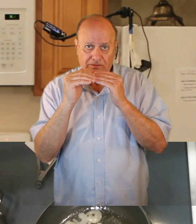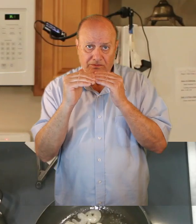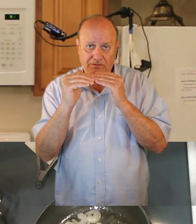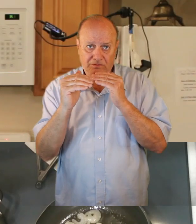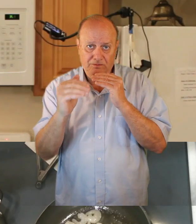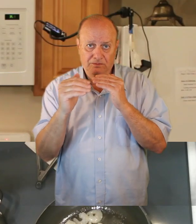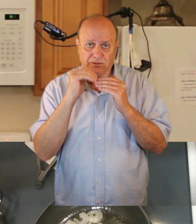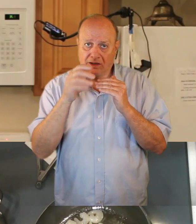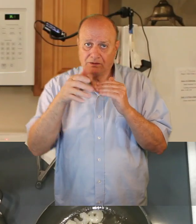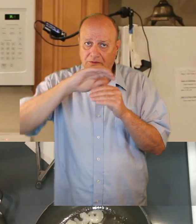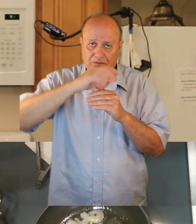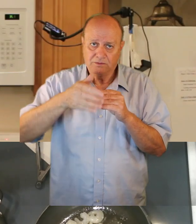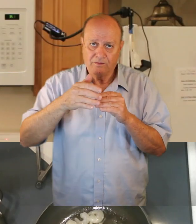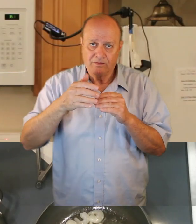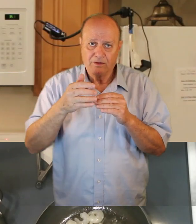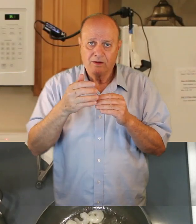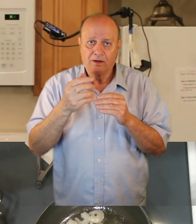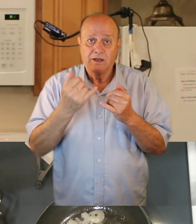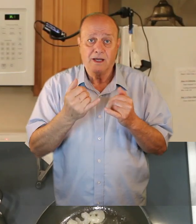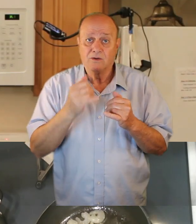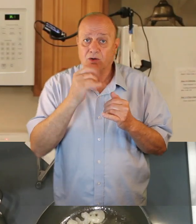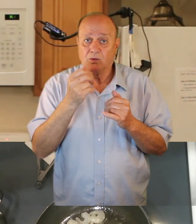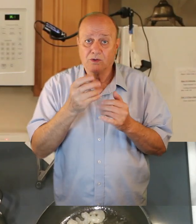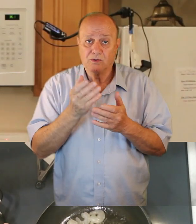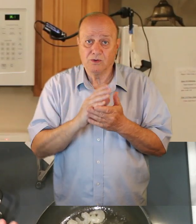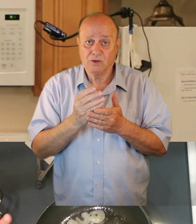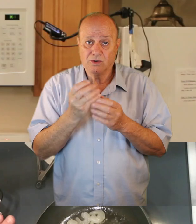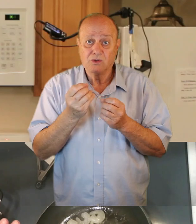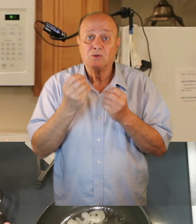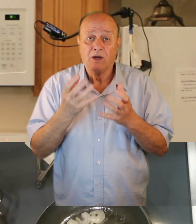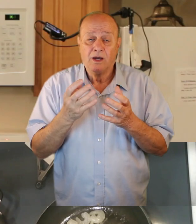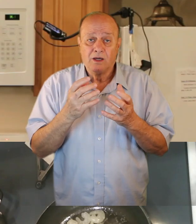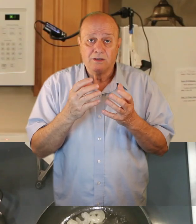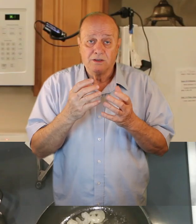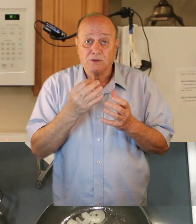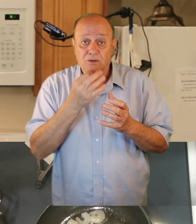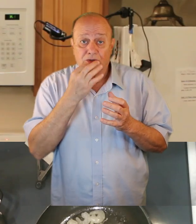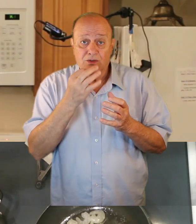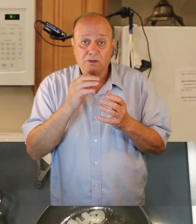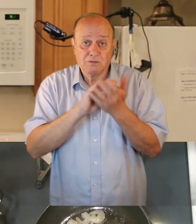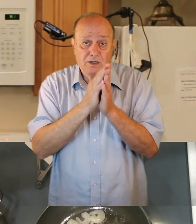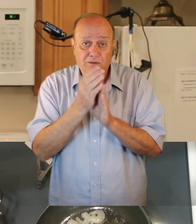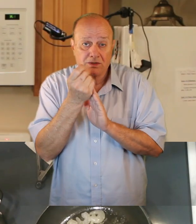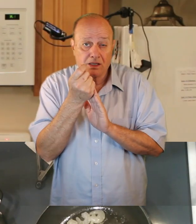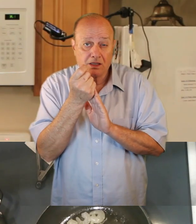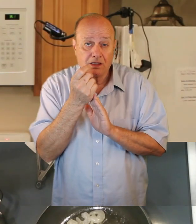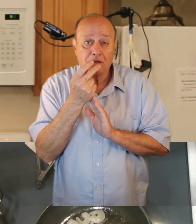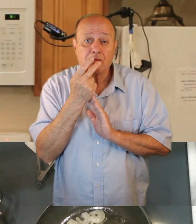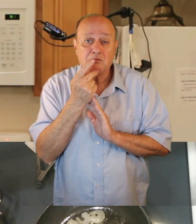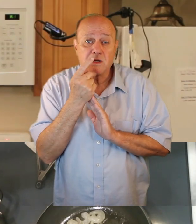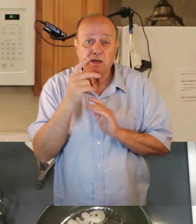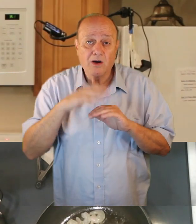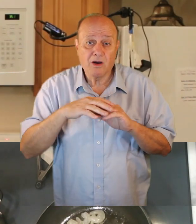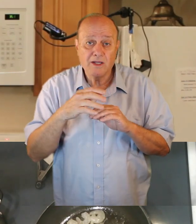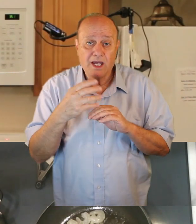Now, we certainly don't want to overdo the shrimp, so once it starts getting pink on the one side, we're going to flip that and then add